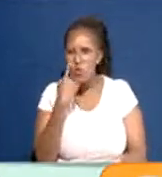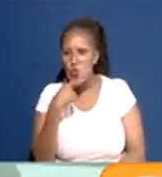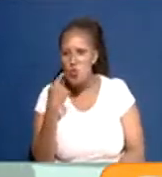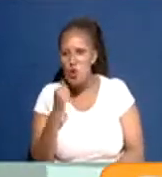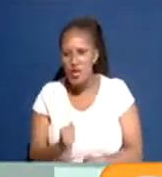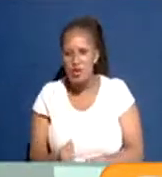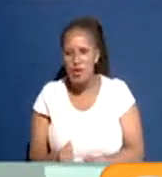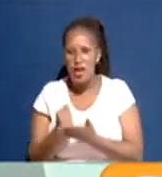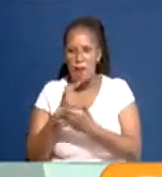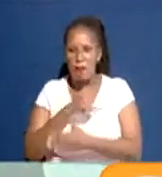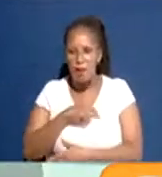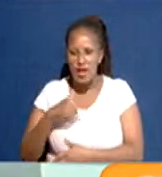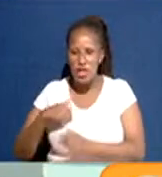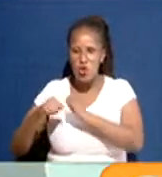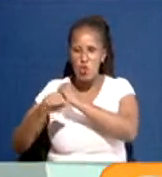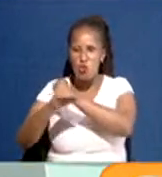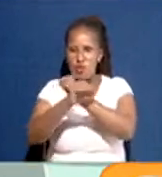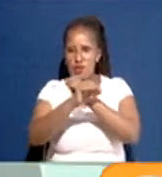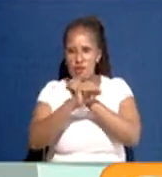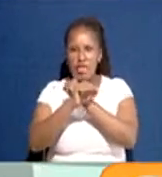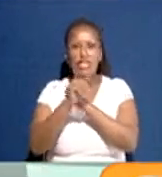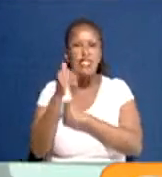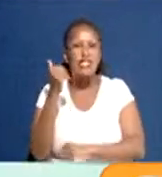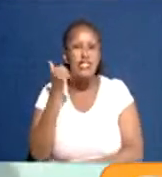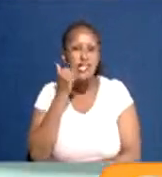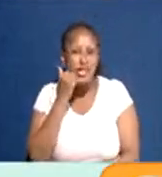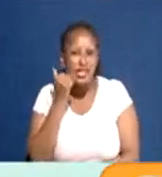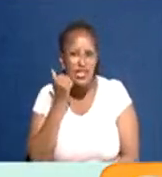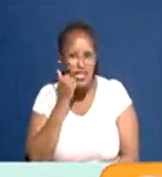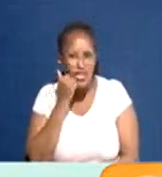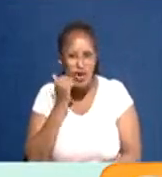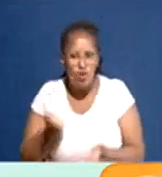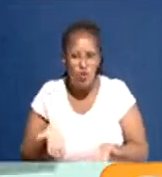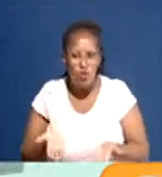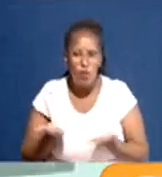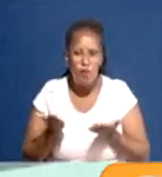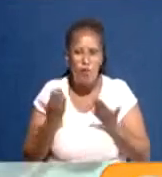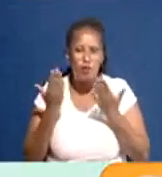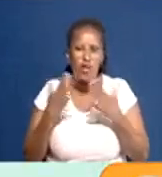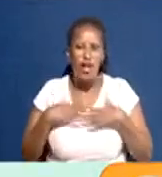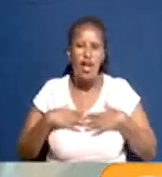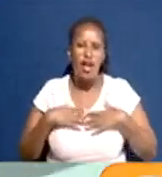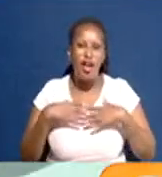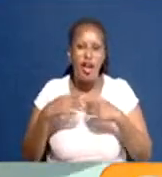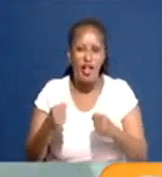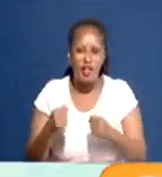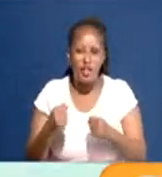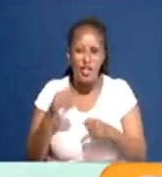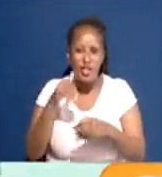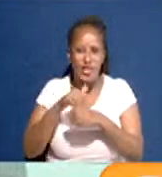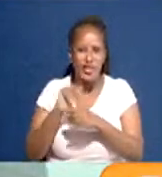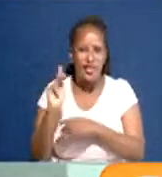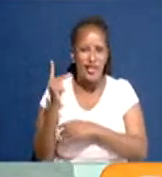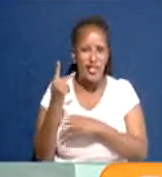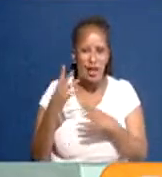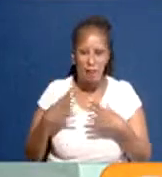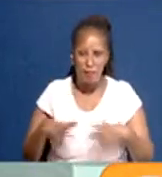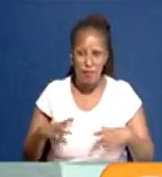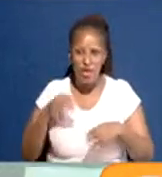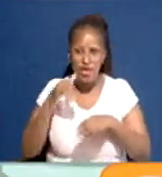help us to prevent diseases, to promote health among its citizens